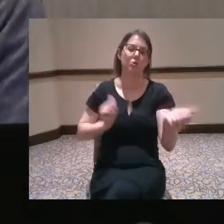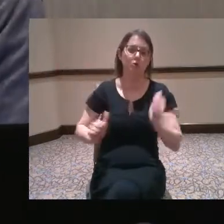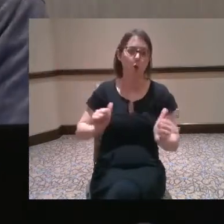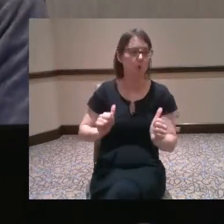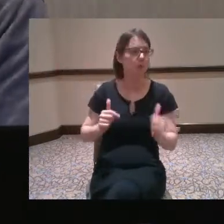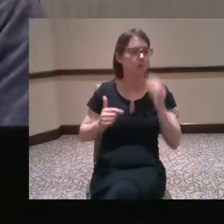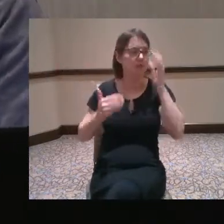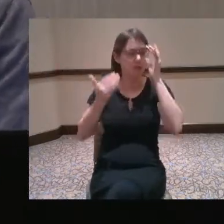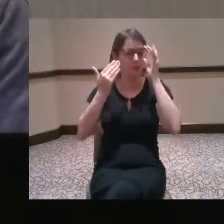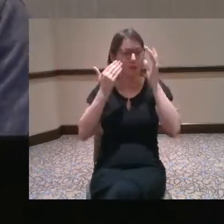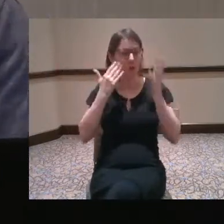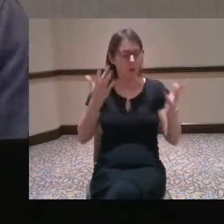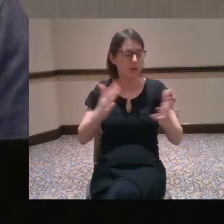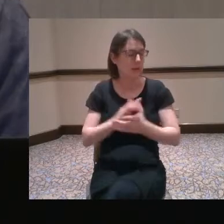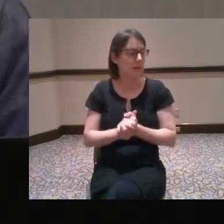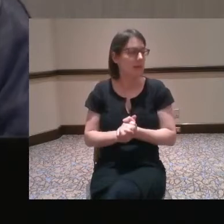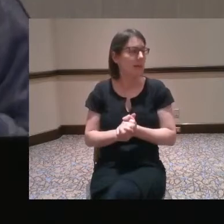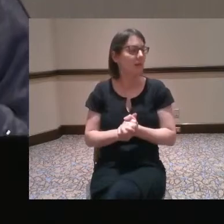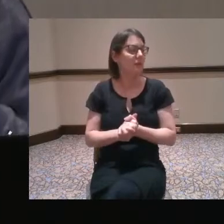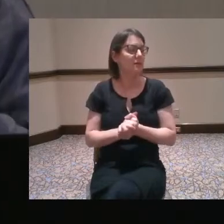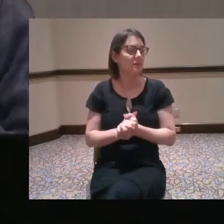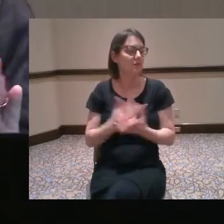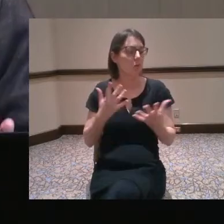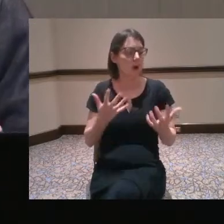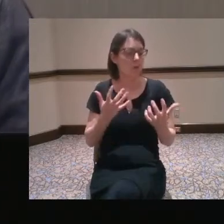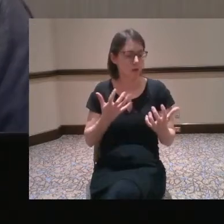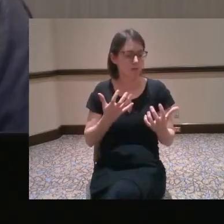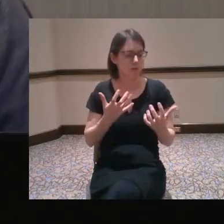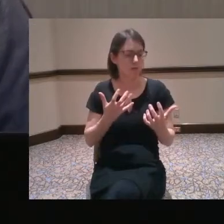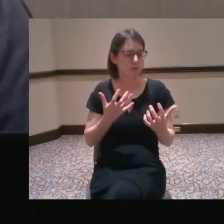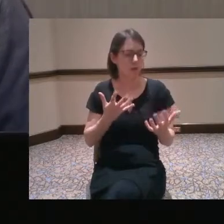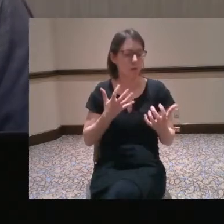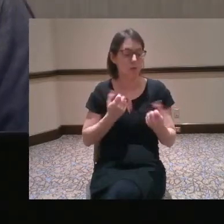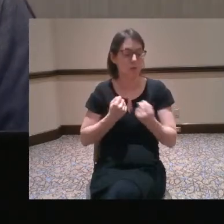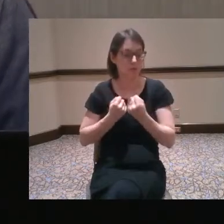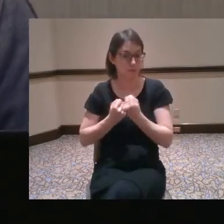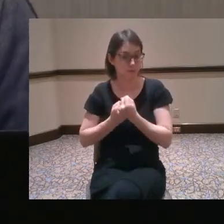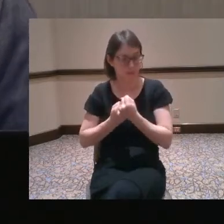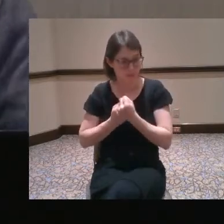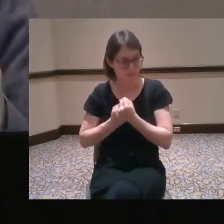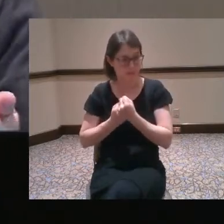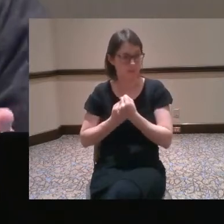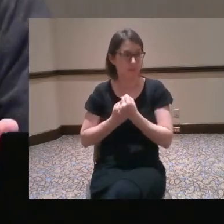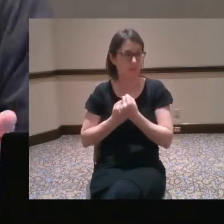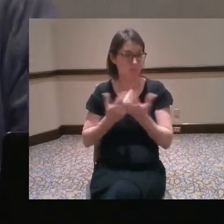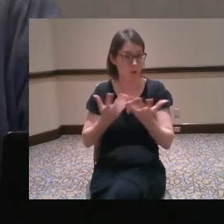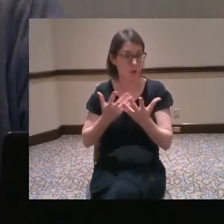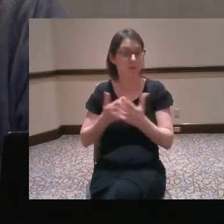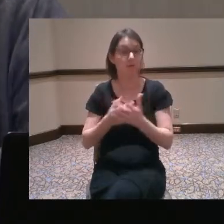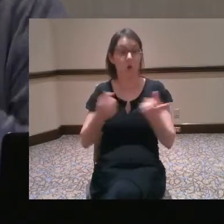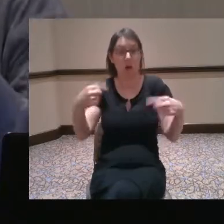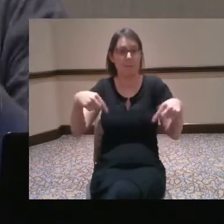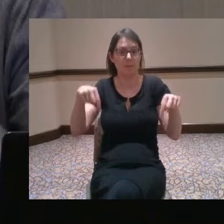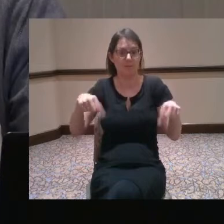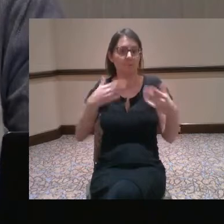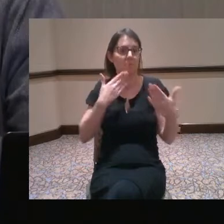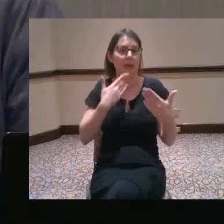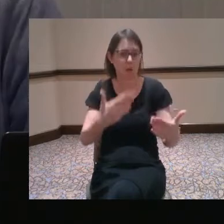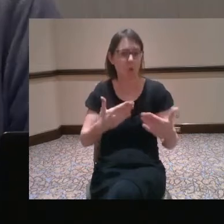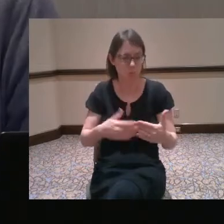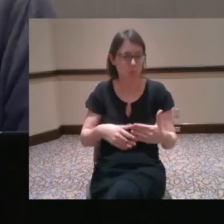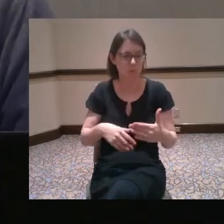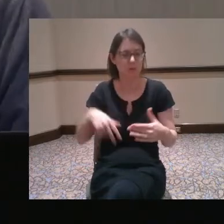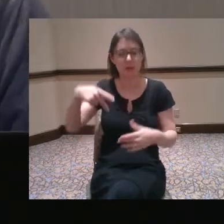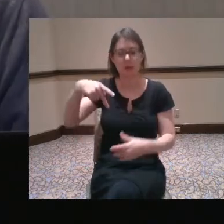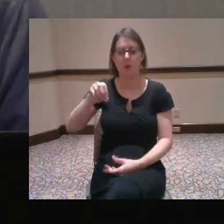but no, we're around. And I want to just make this plug again for, you know, thanks for being at this, and this is also going out to our